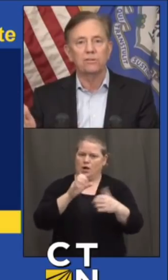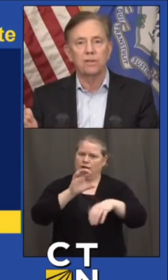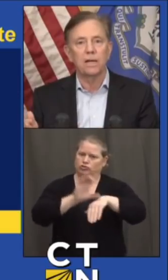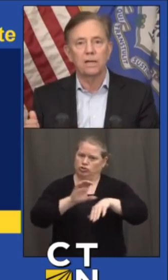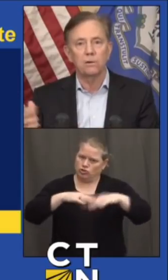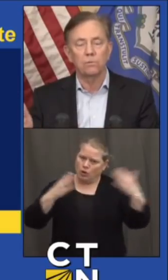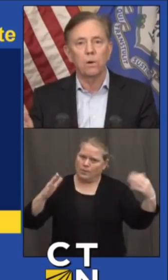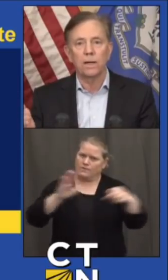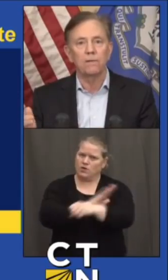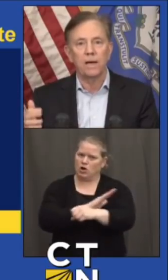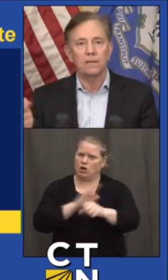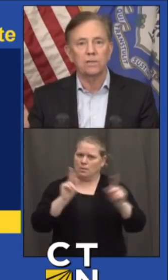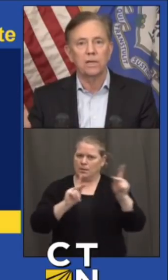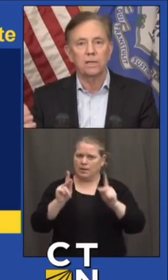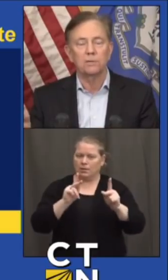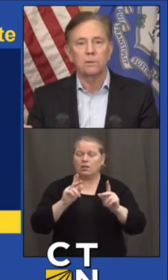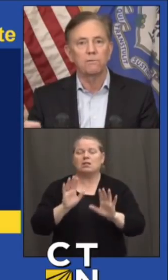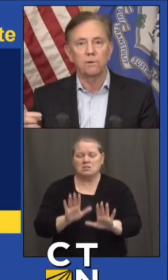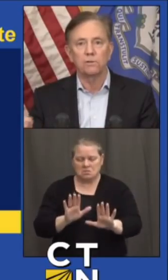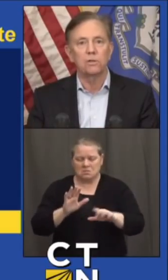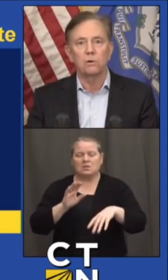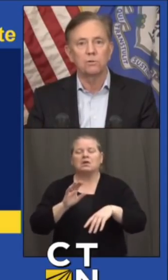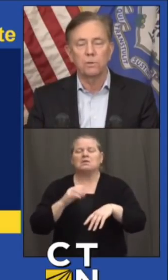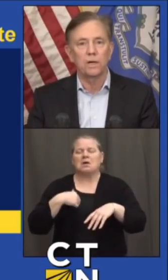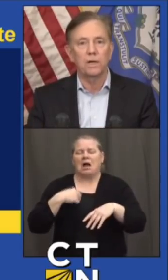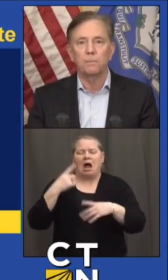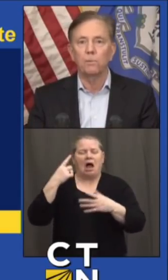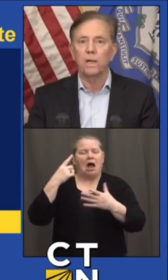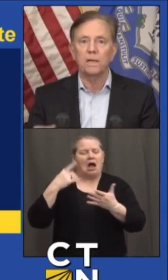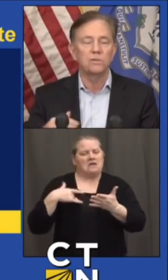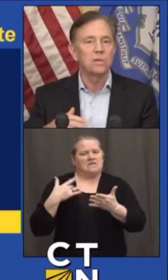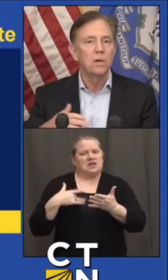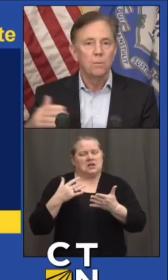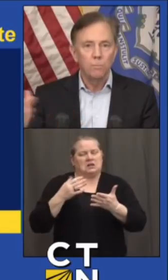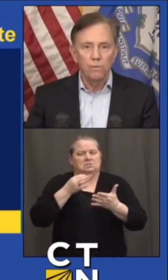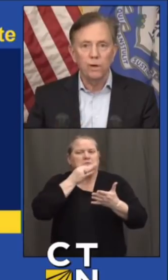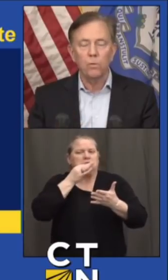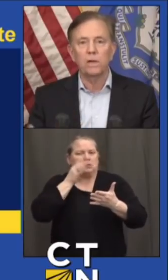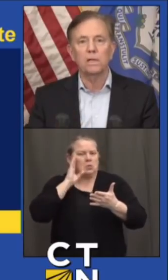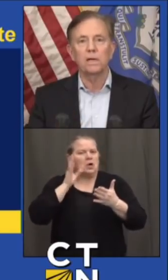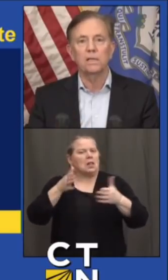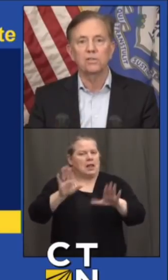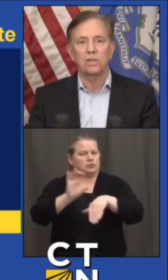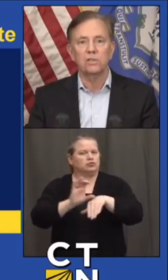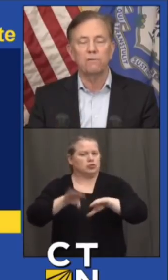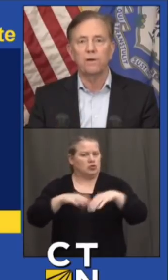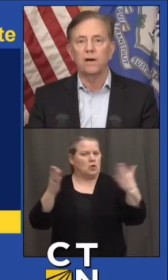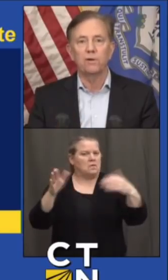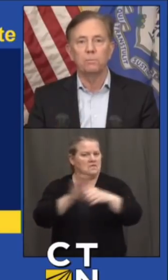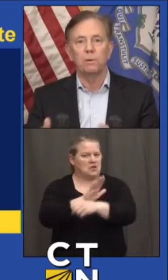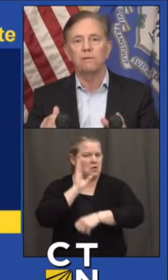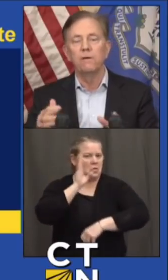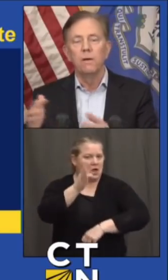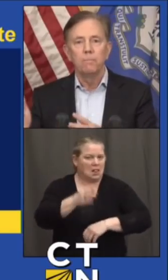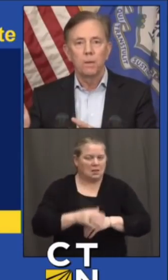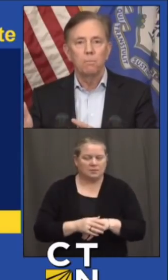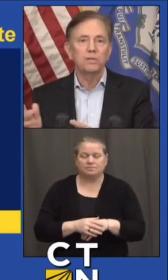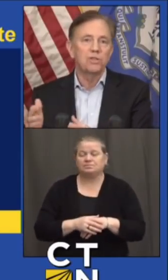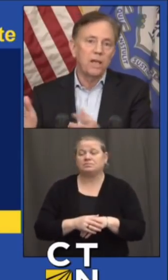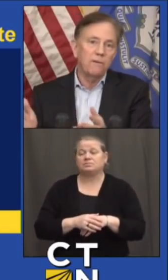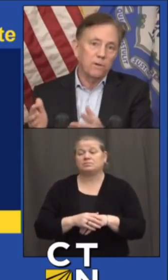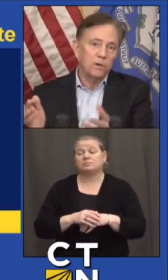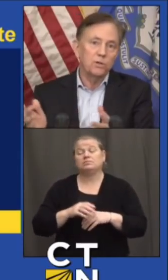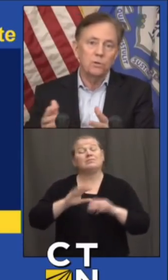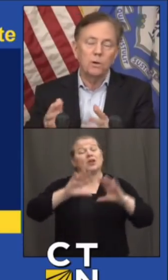above vaccinated or want to get vaccinated, at least with their first dose, within a couple weeks, moving quickly into the 65 and above.